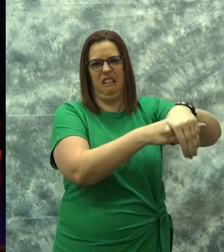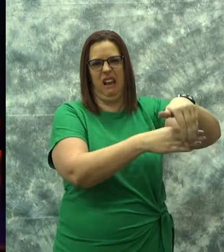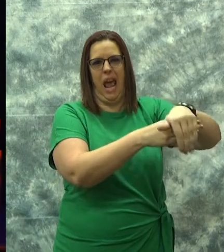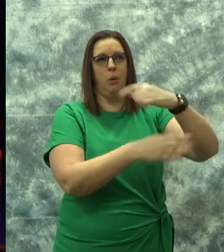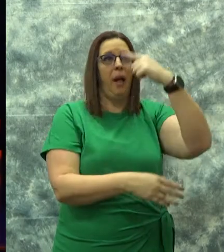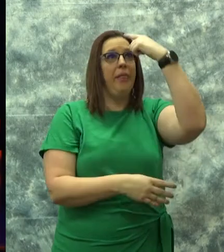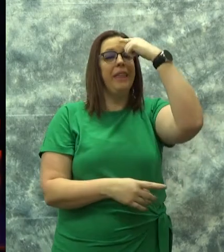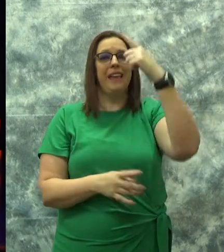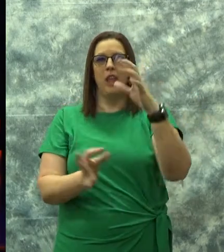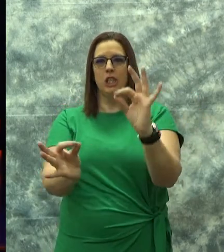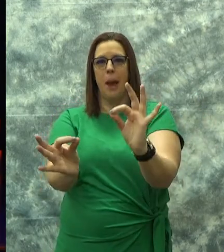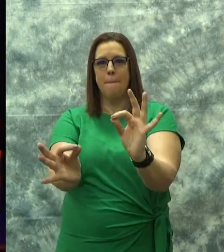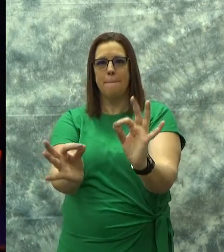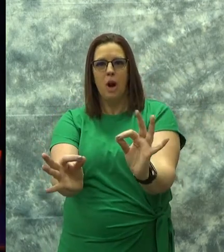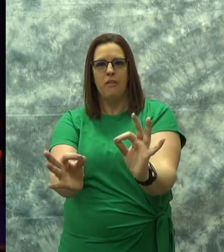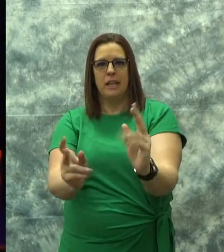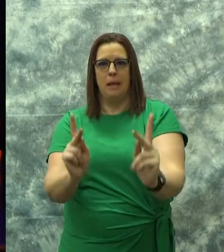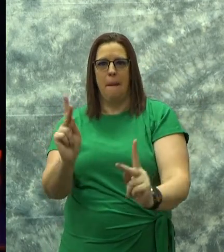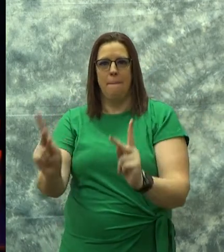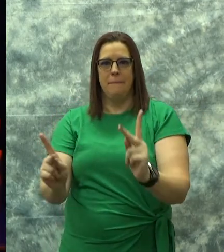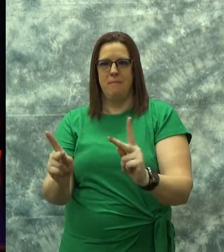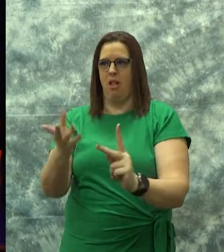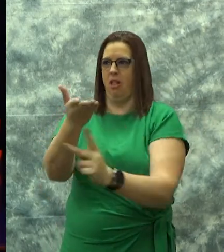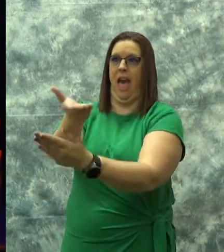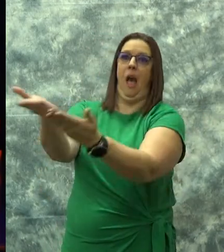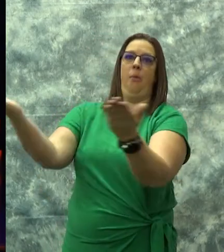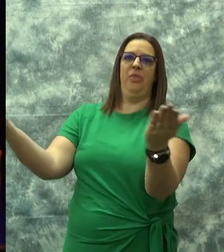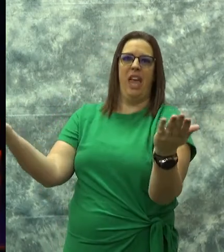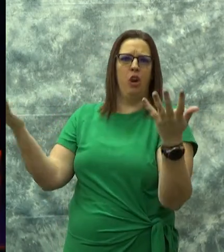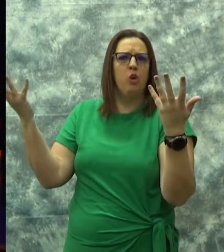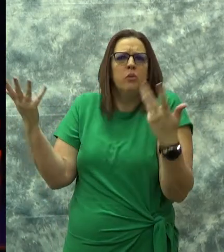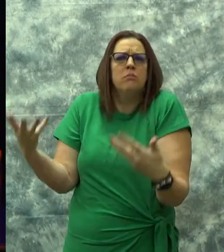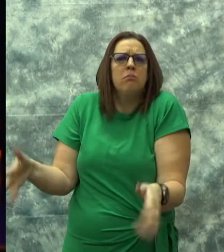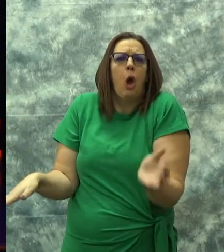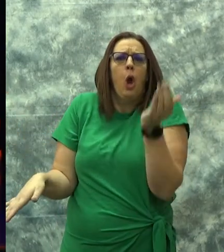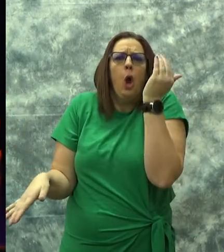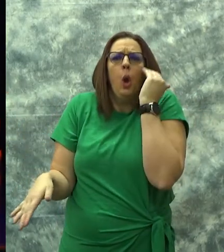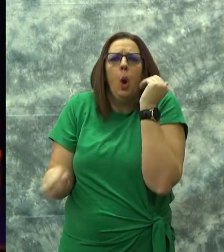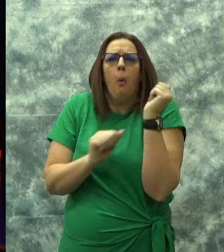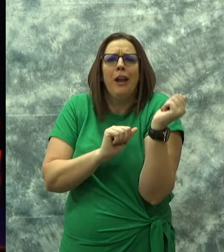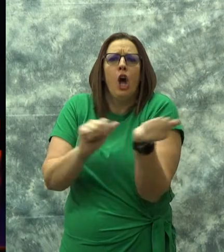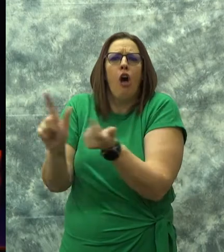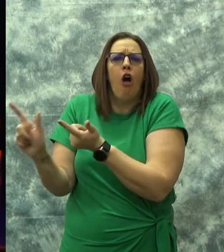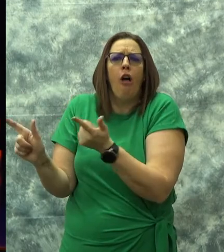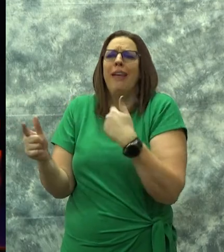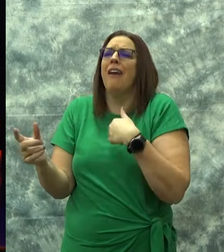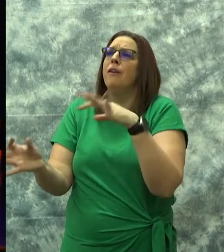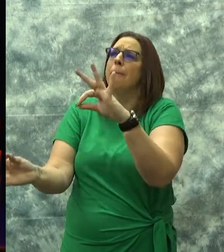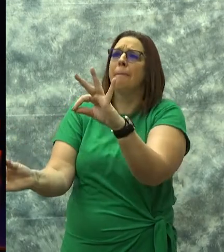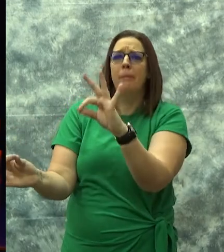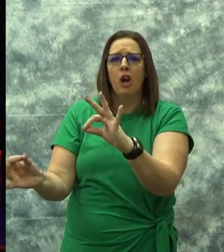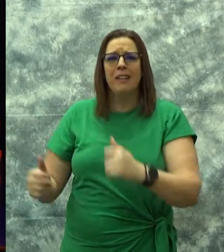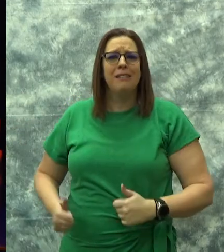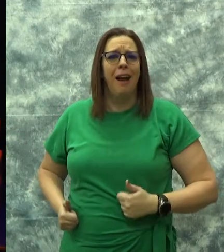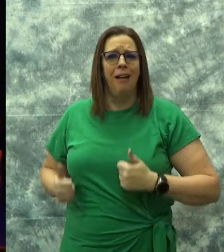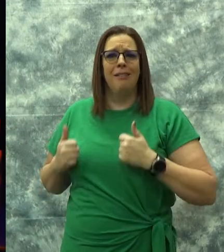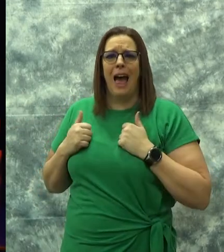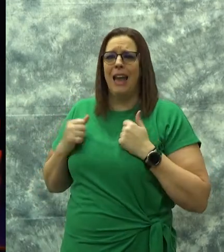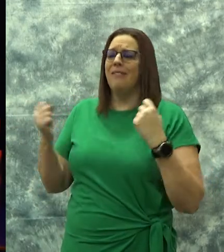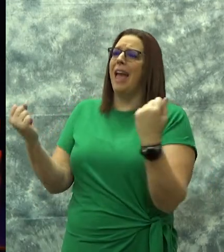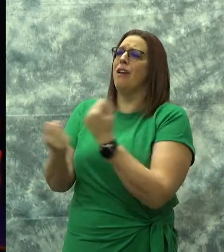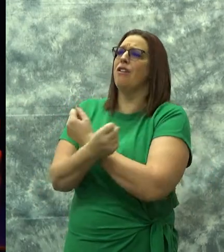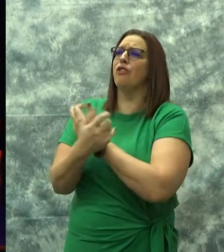we think there's some perfect people out there who've conquered it all, that they live some perfect